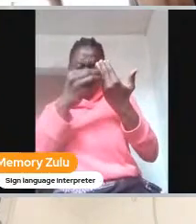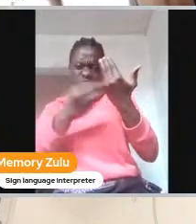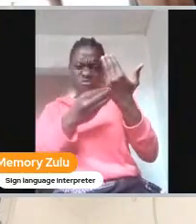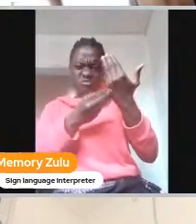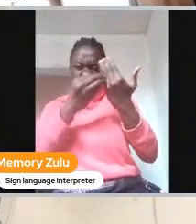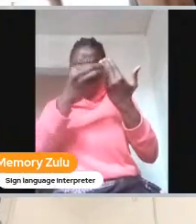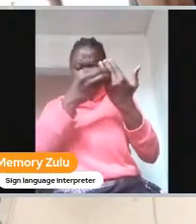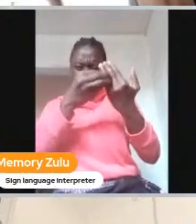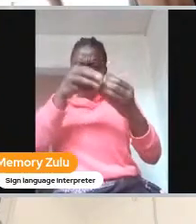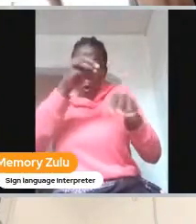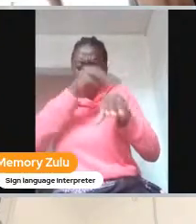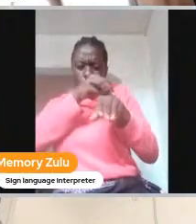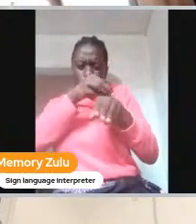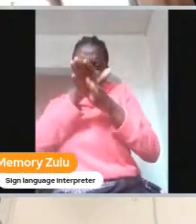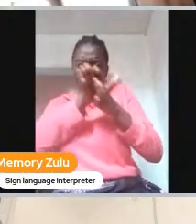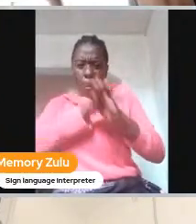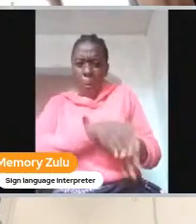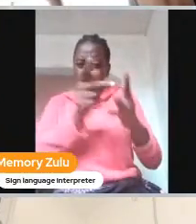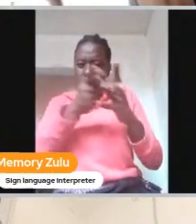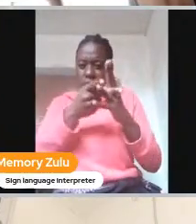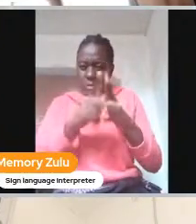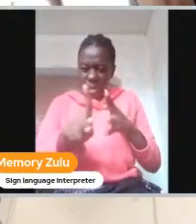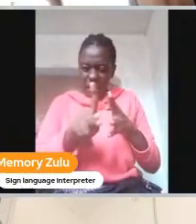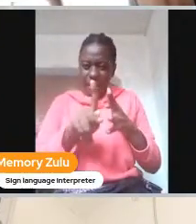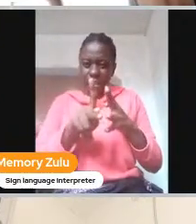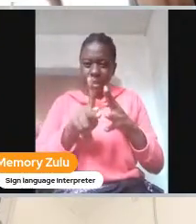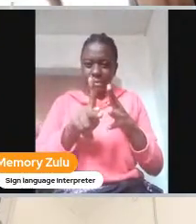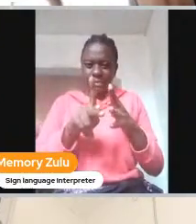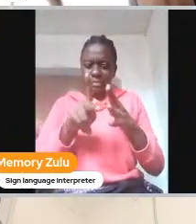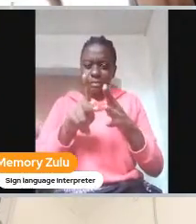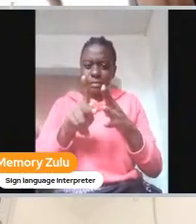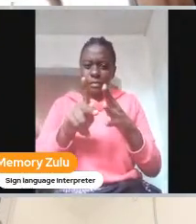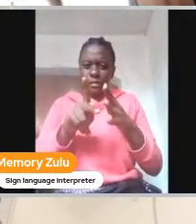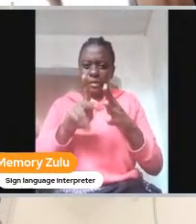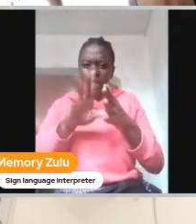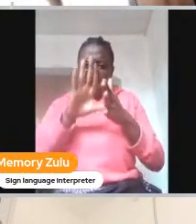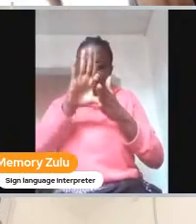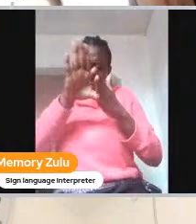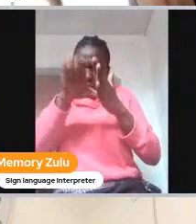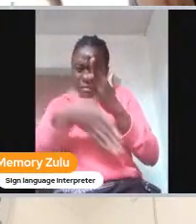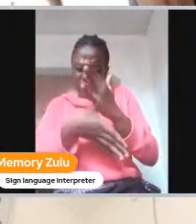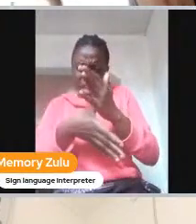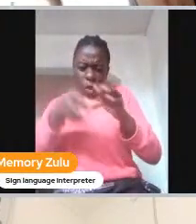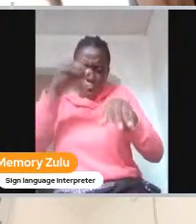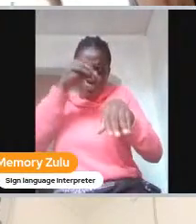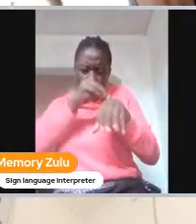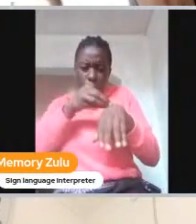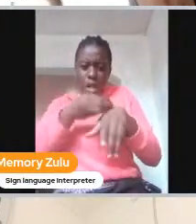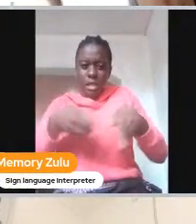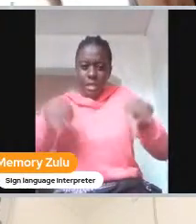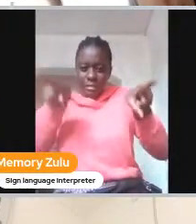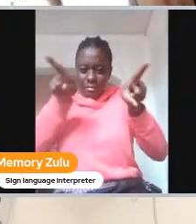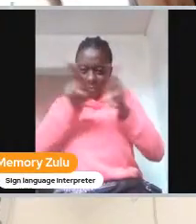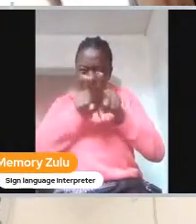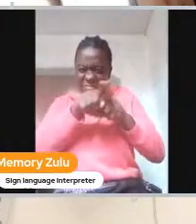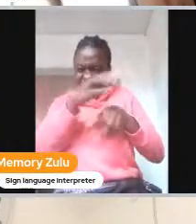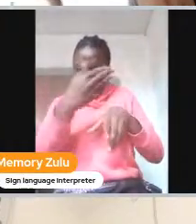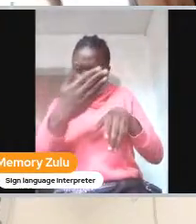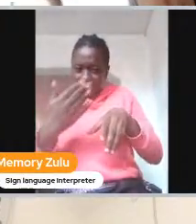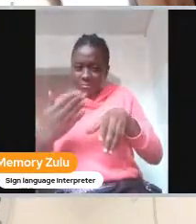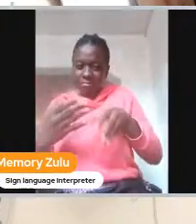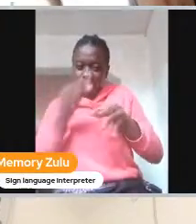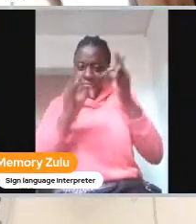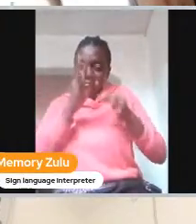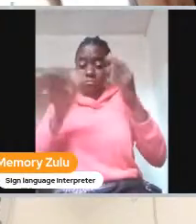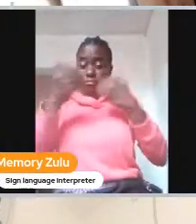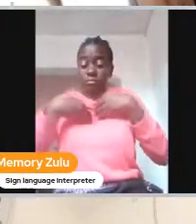will come out on the same exact spot where the infection entered from. So for syphilis and gonorrhea, I